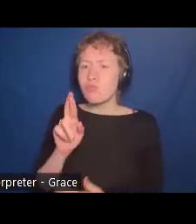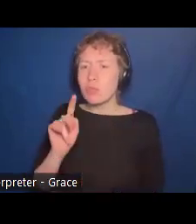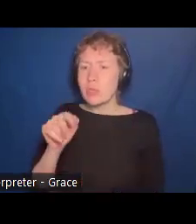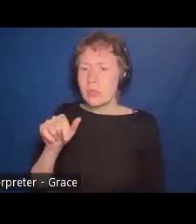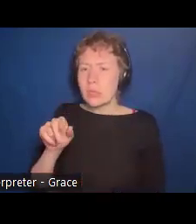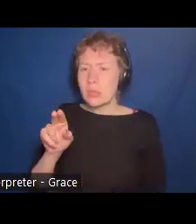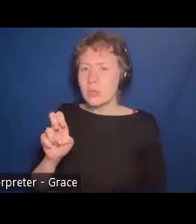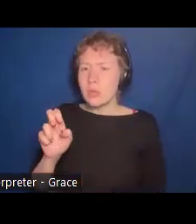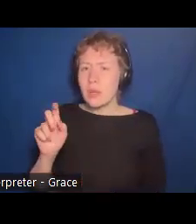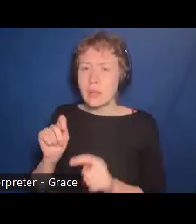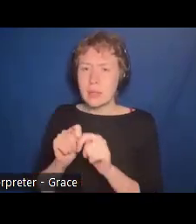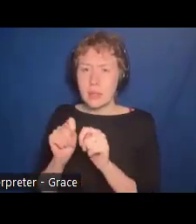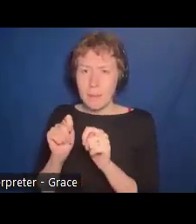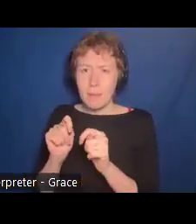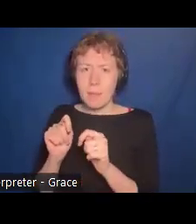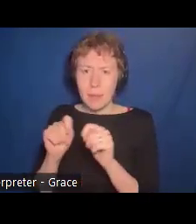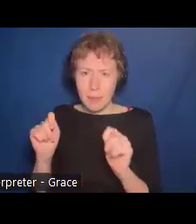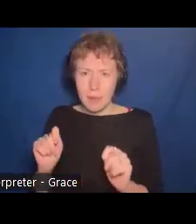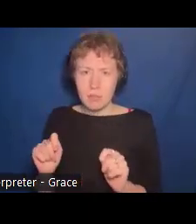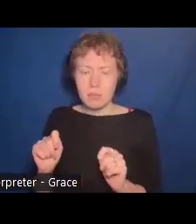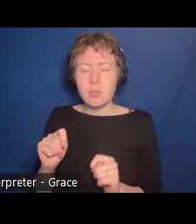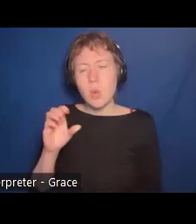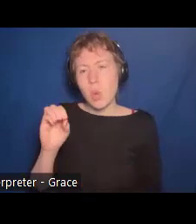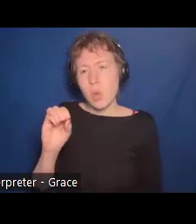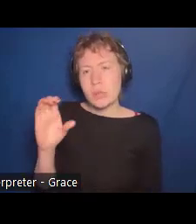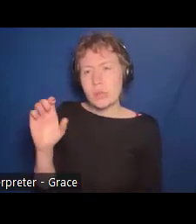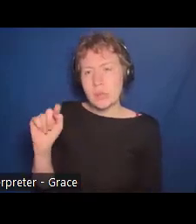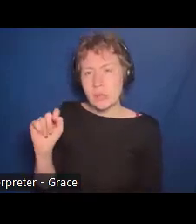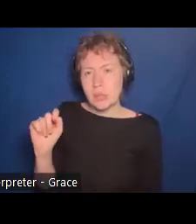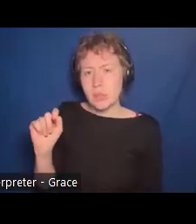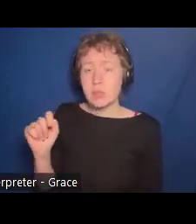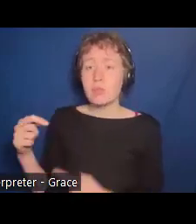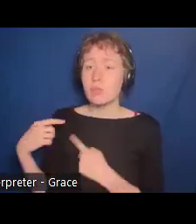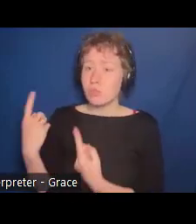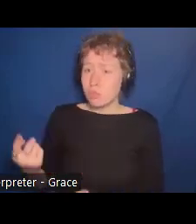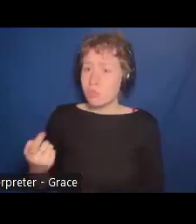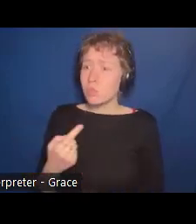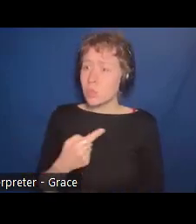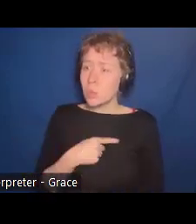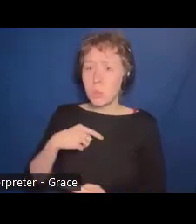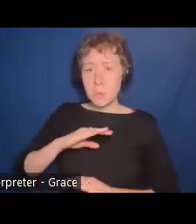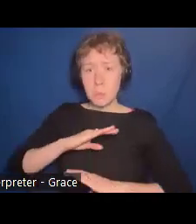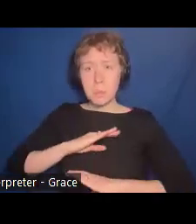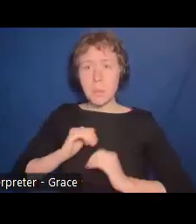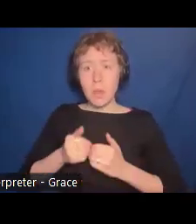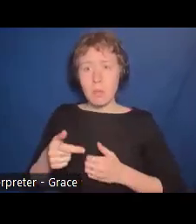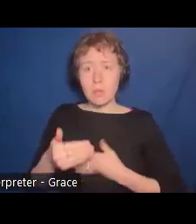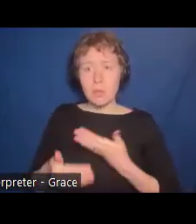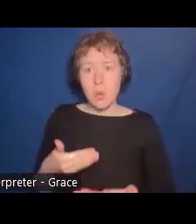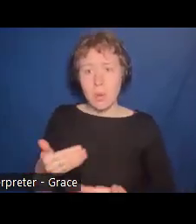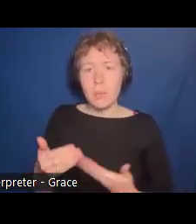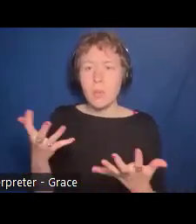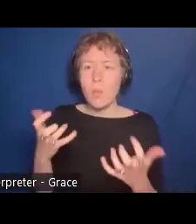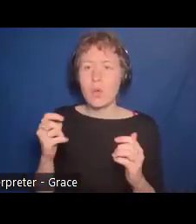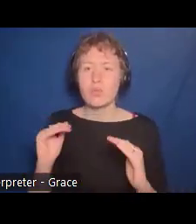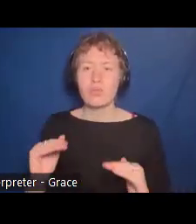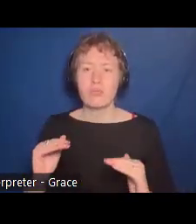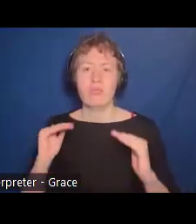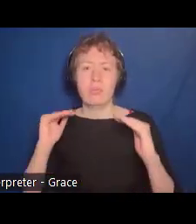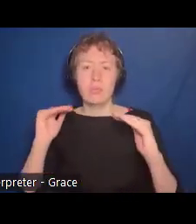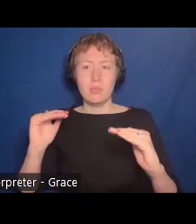as OCT. We've been quite pleased with how this has gone so far. We want to take this to a higher level. We're going to